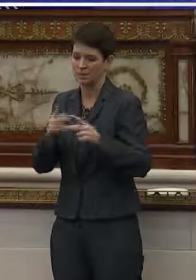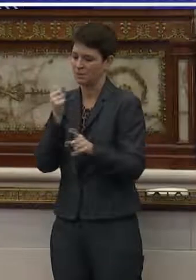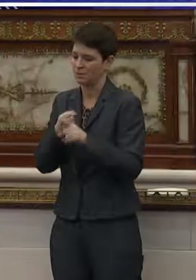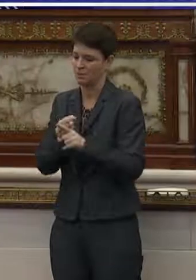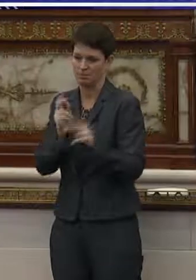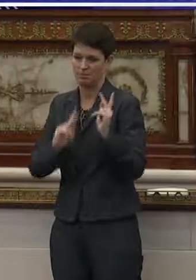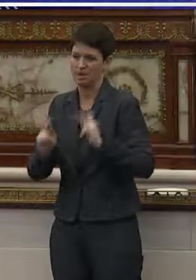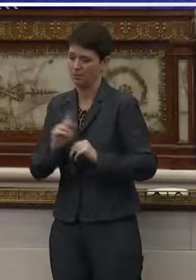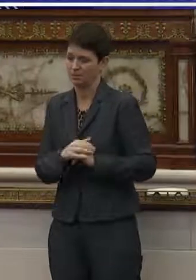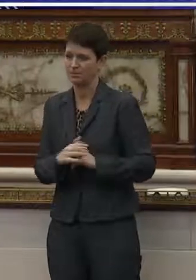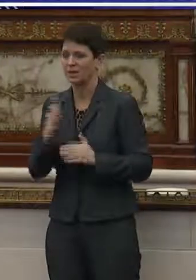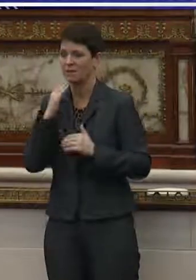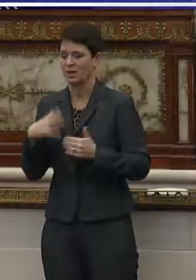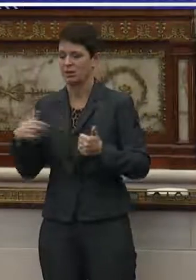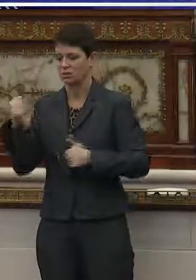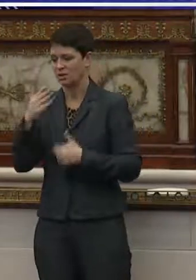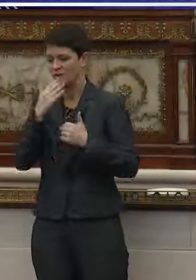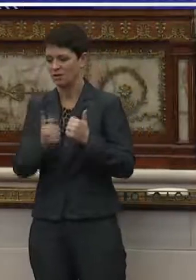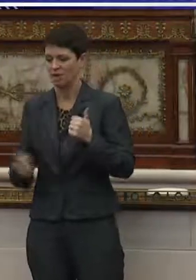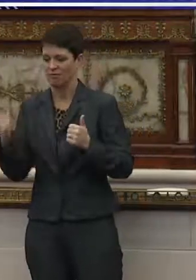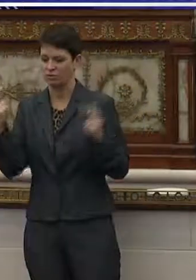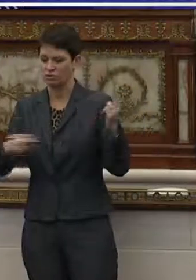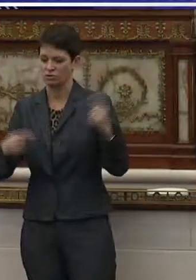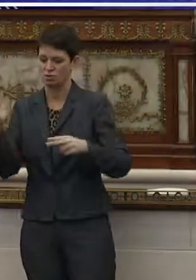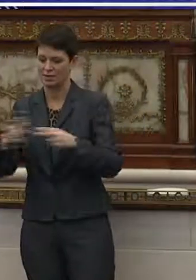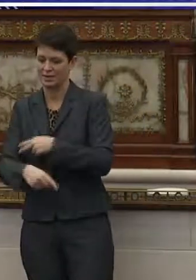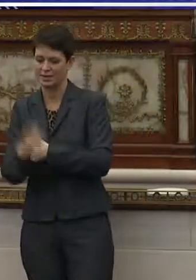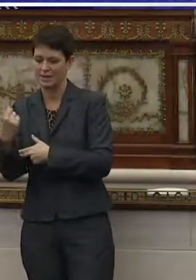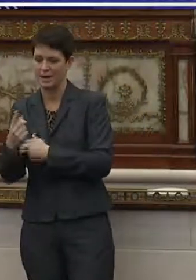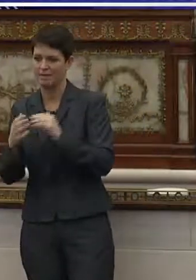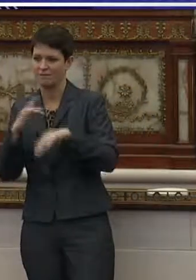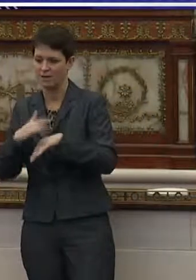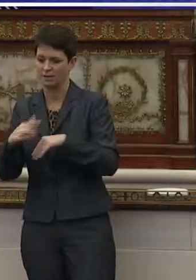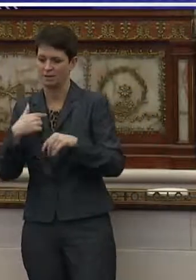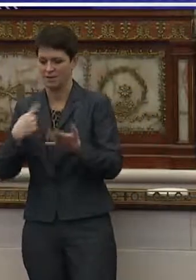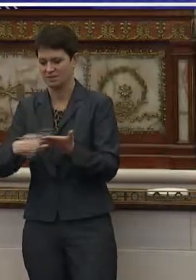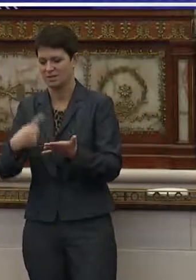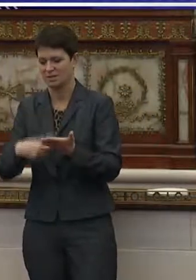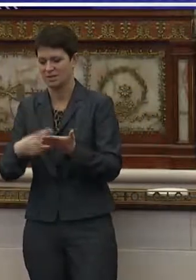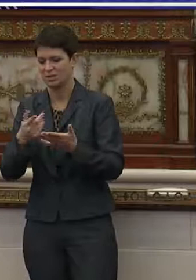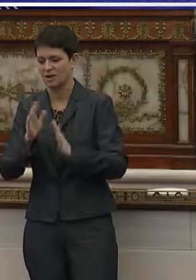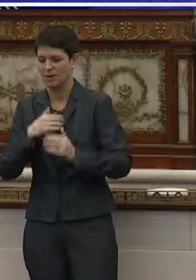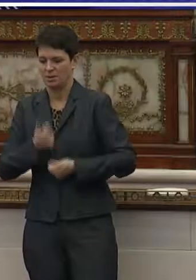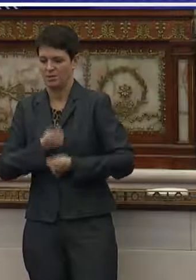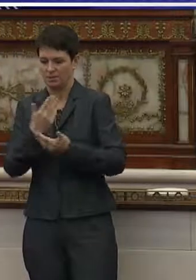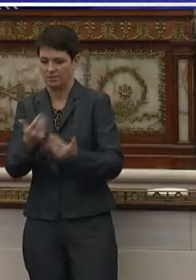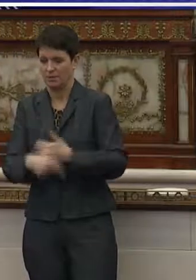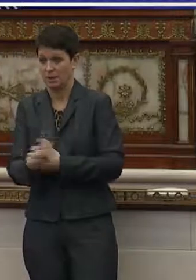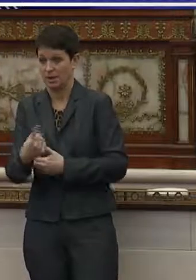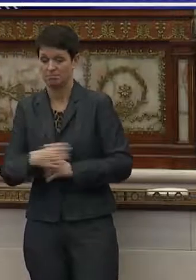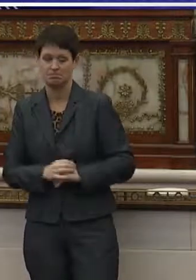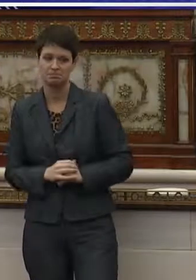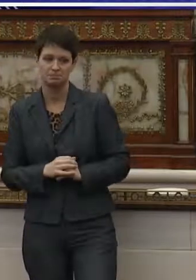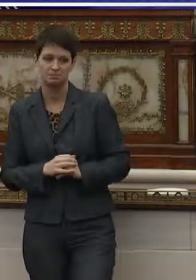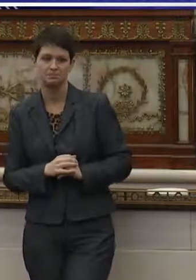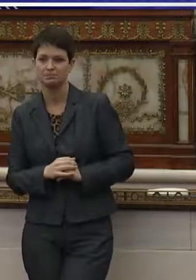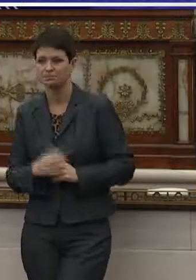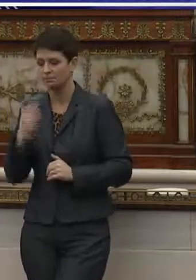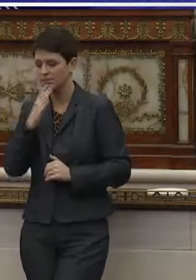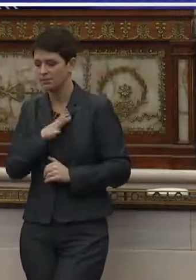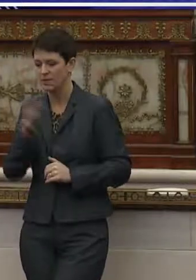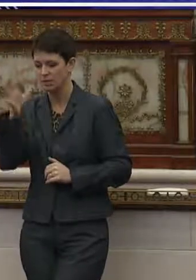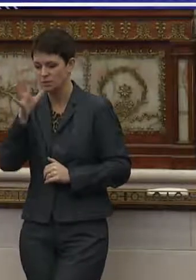Thank you, Madam Chair. I appreciate you, and thank you for everybody for being available to have this discussion and allow me to say my opinion. Thank